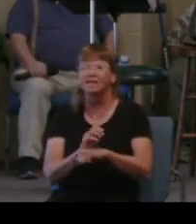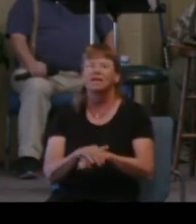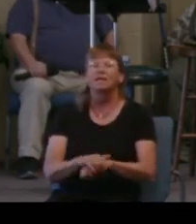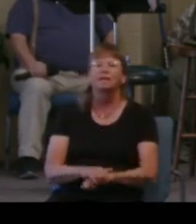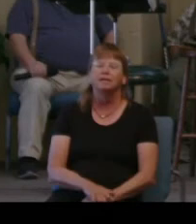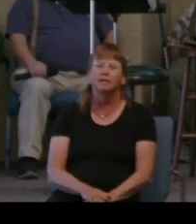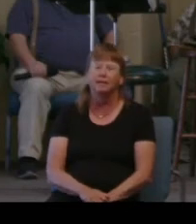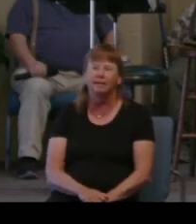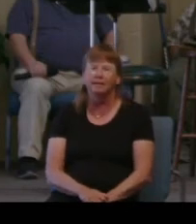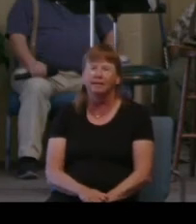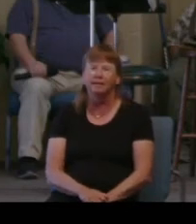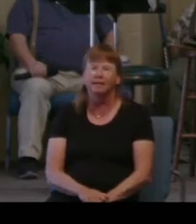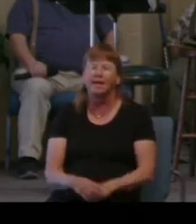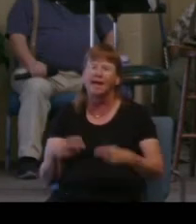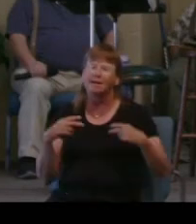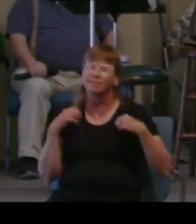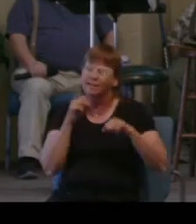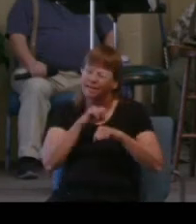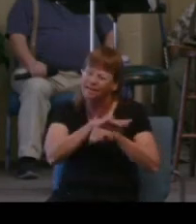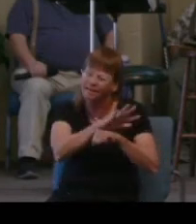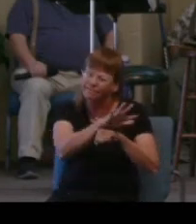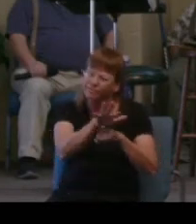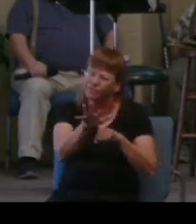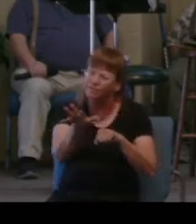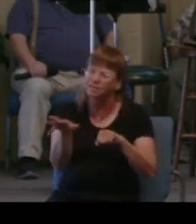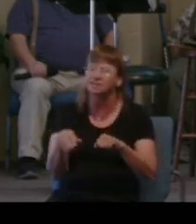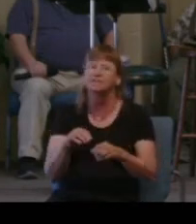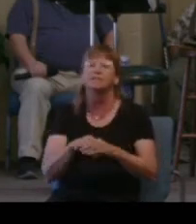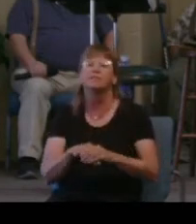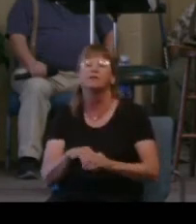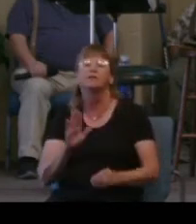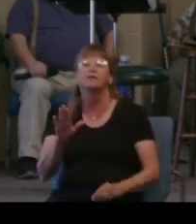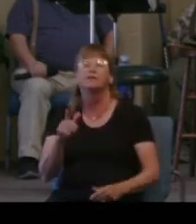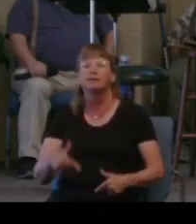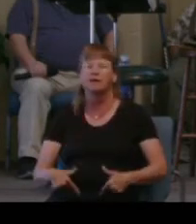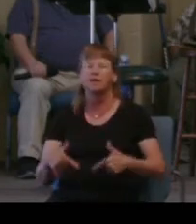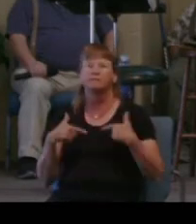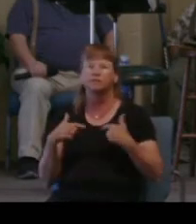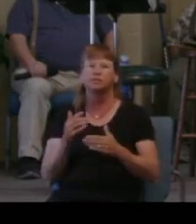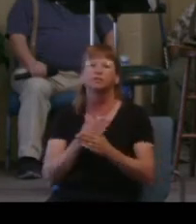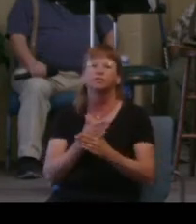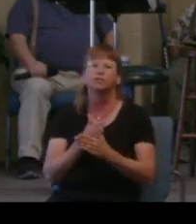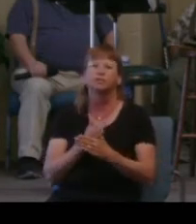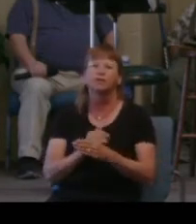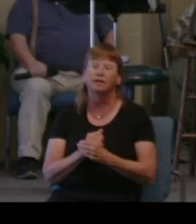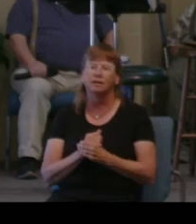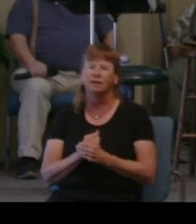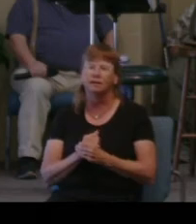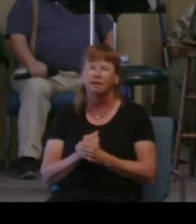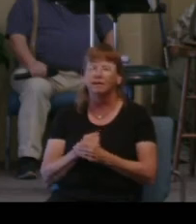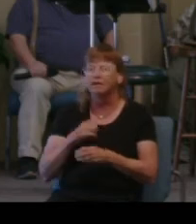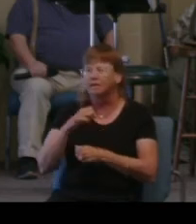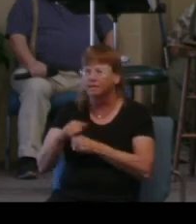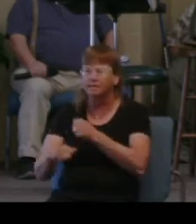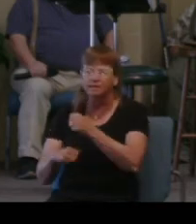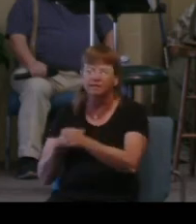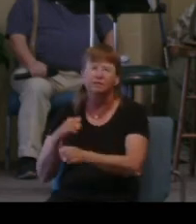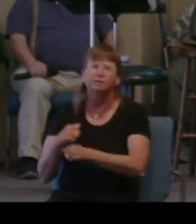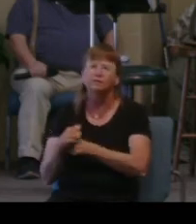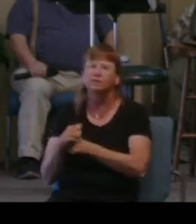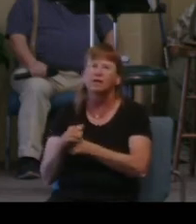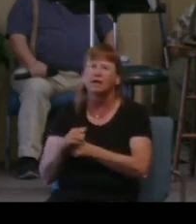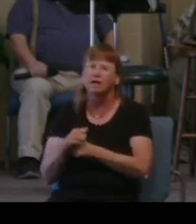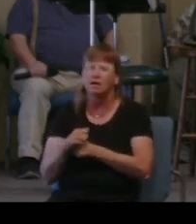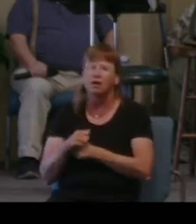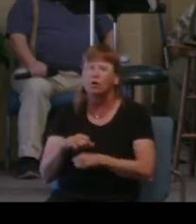that, and have the influence into their lives to be able to share. And we found over the years, over doing ministry for 10 years, working with college students is